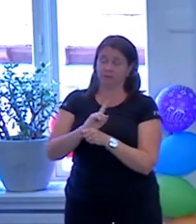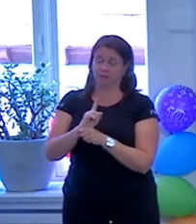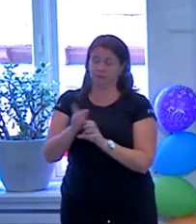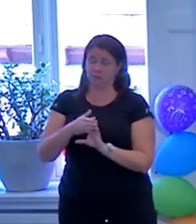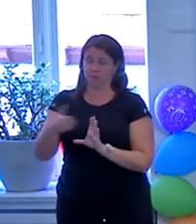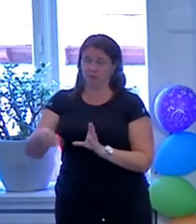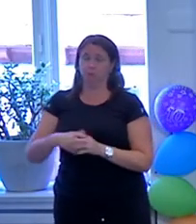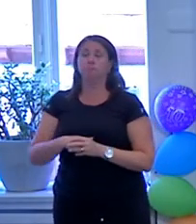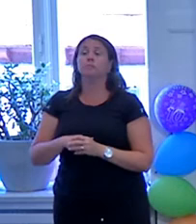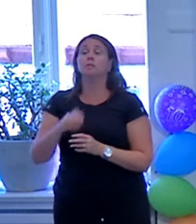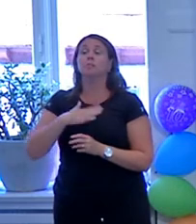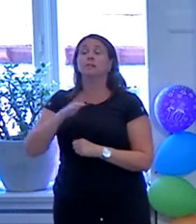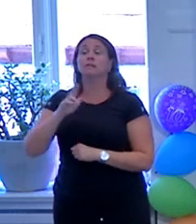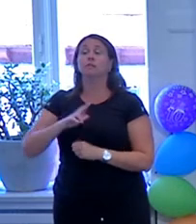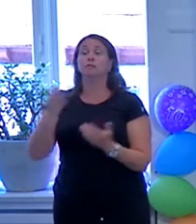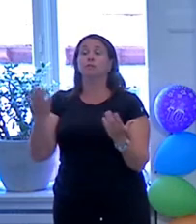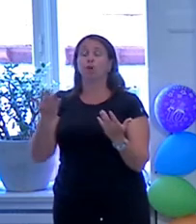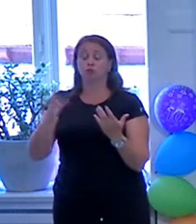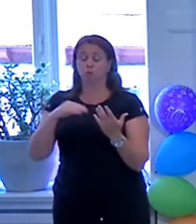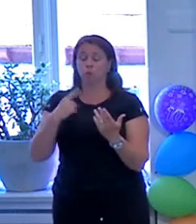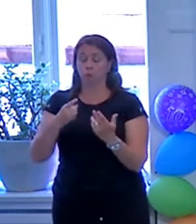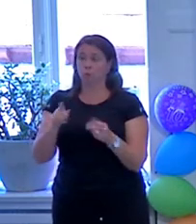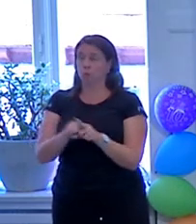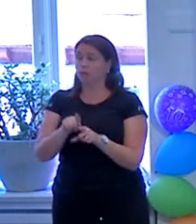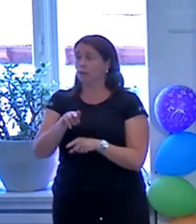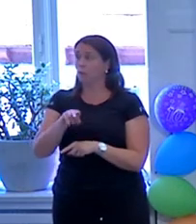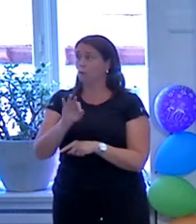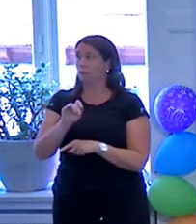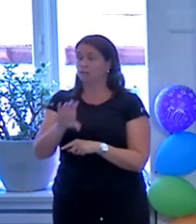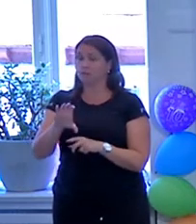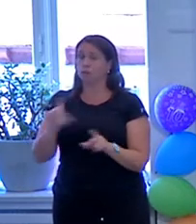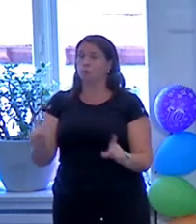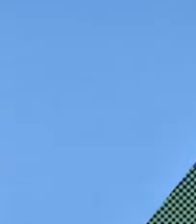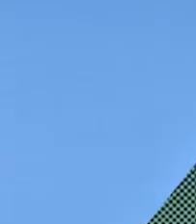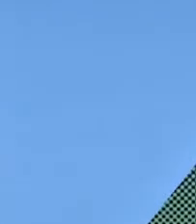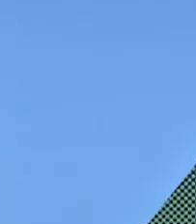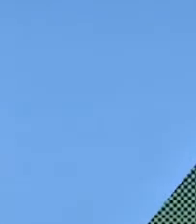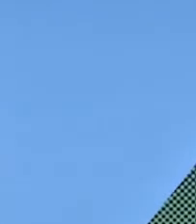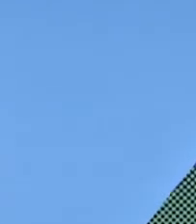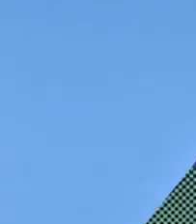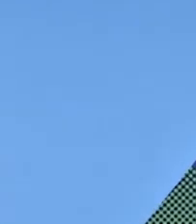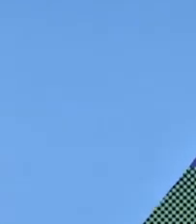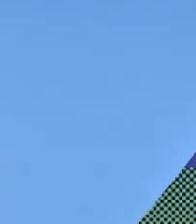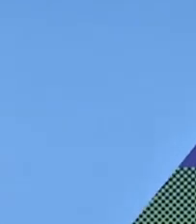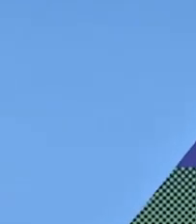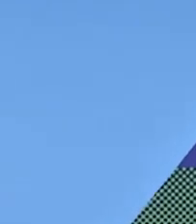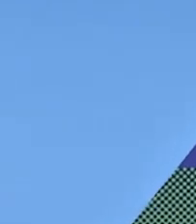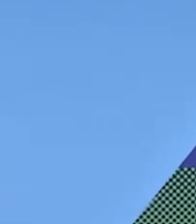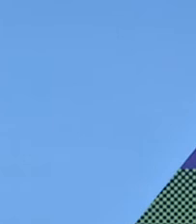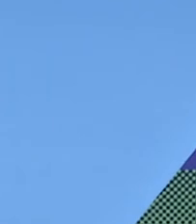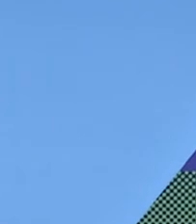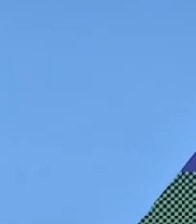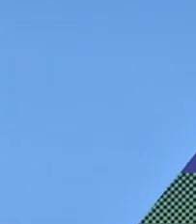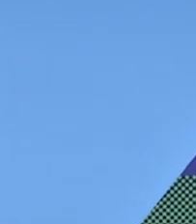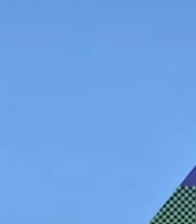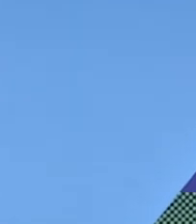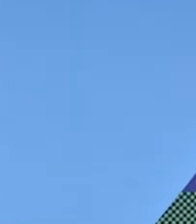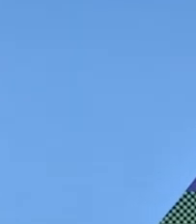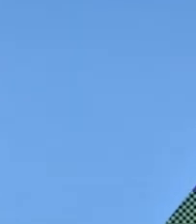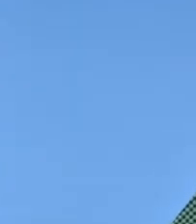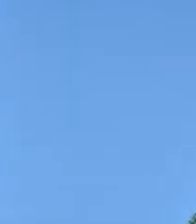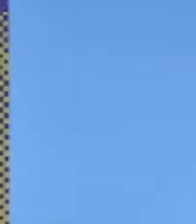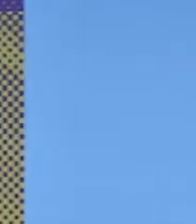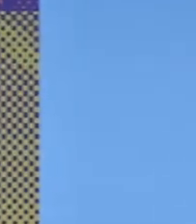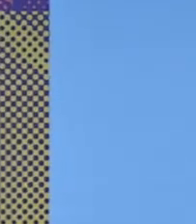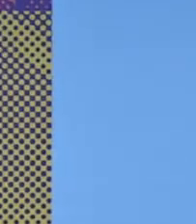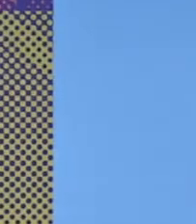My responsibilities within the NHS as the Deputy Chief Executive is a combination, and it's the first time the NHS has done this at its most